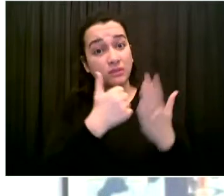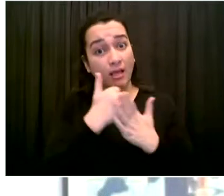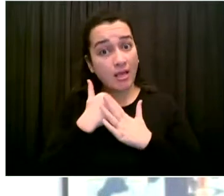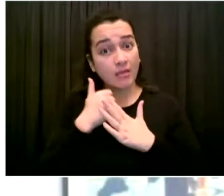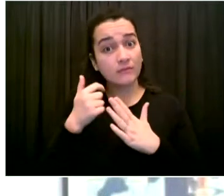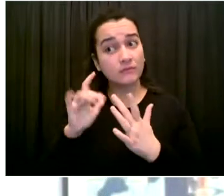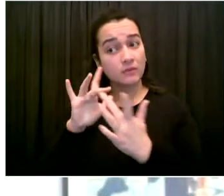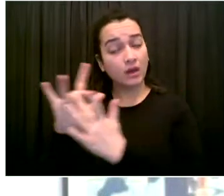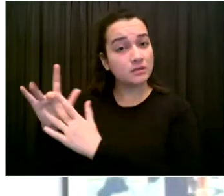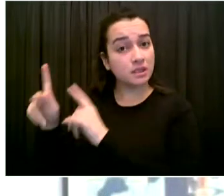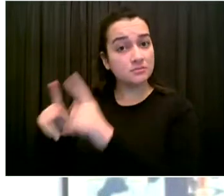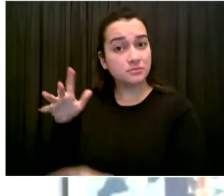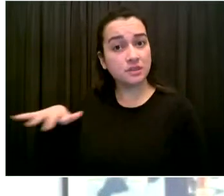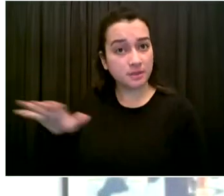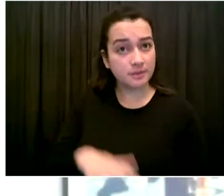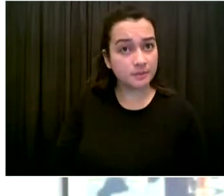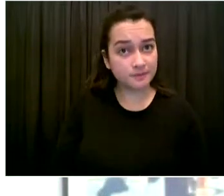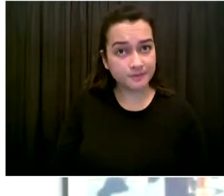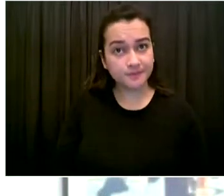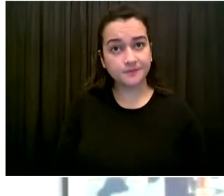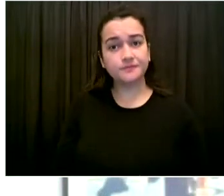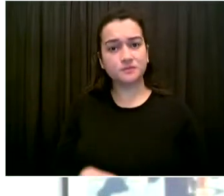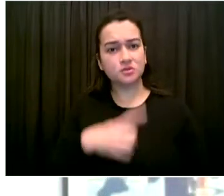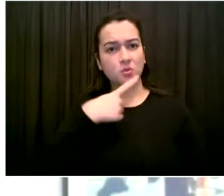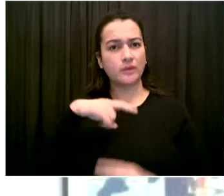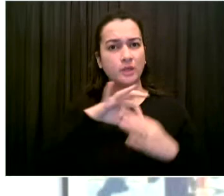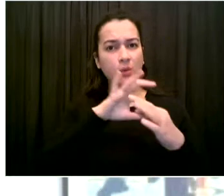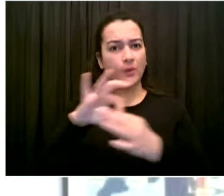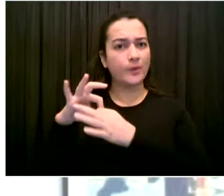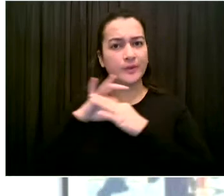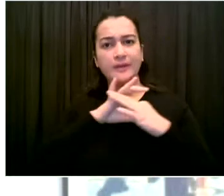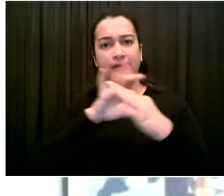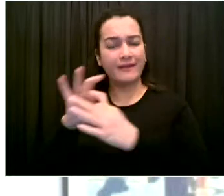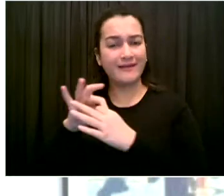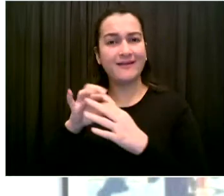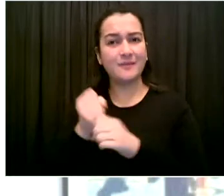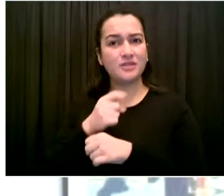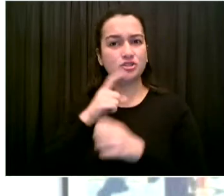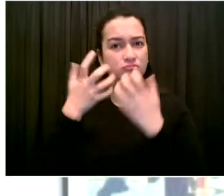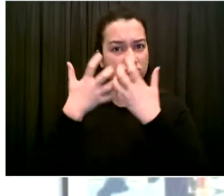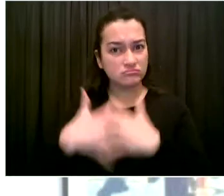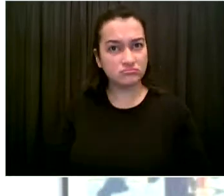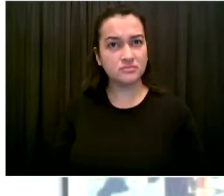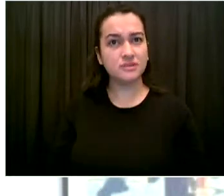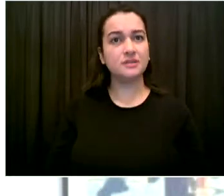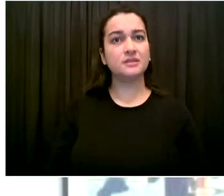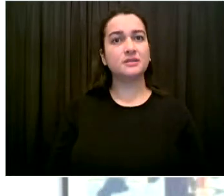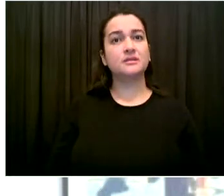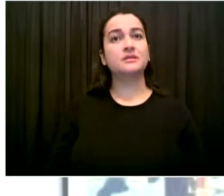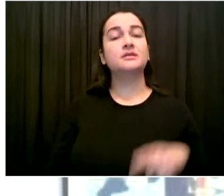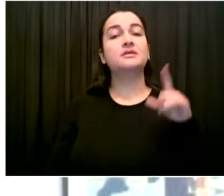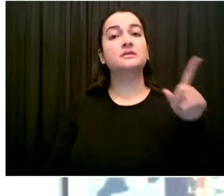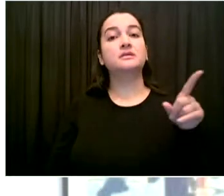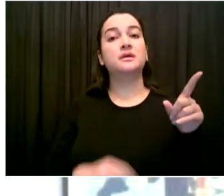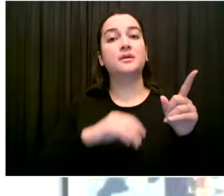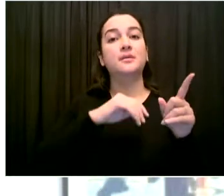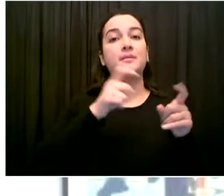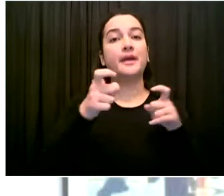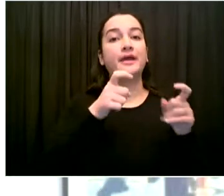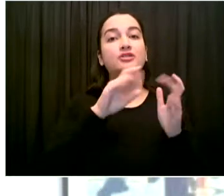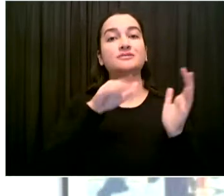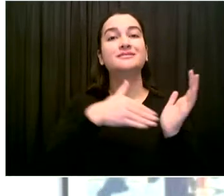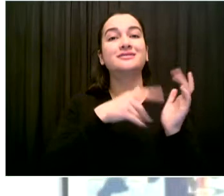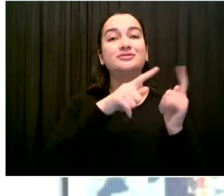the leadership of Deputy Mayor Melanie Hartzog. And we're always looking to expand the avenues that we have